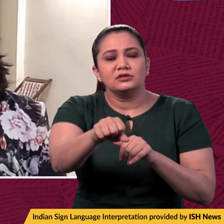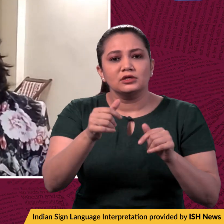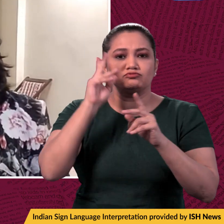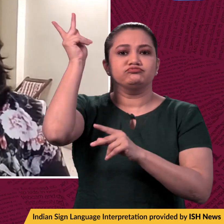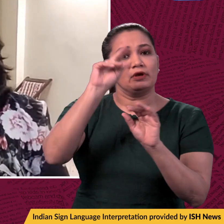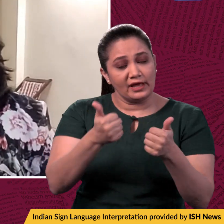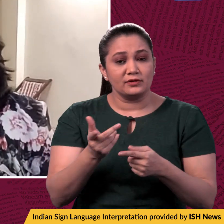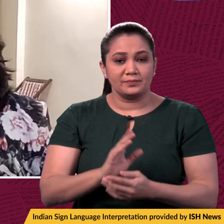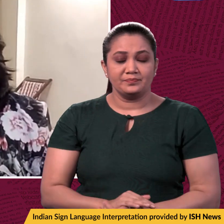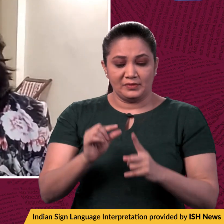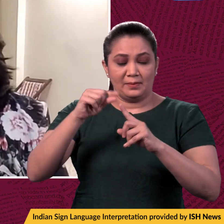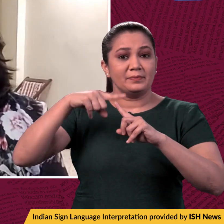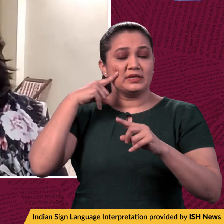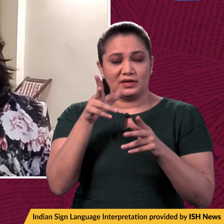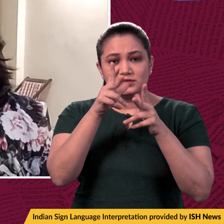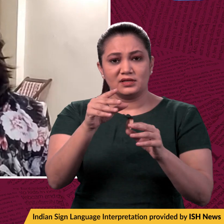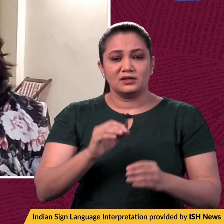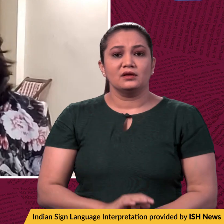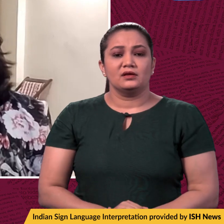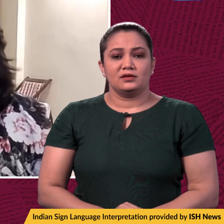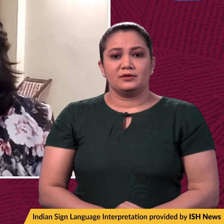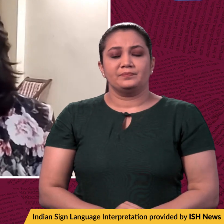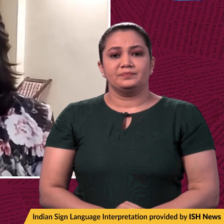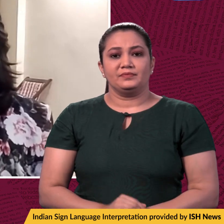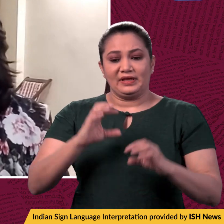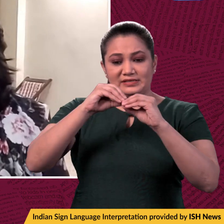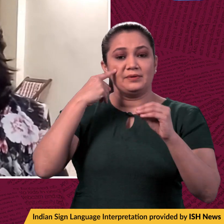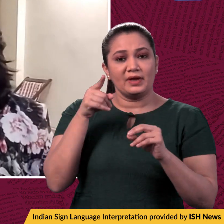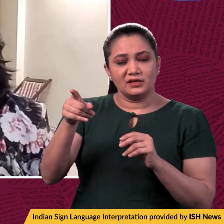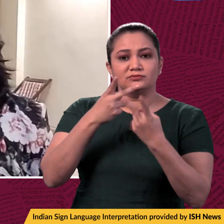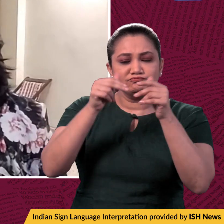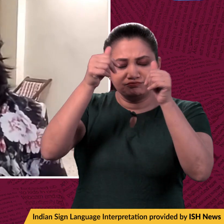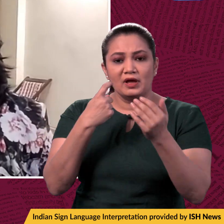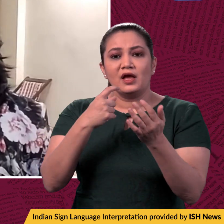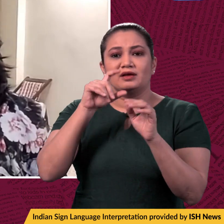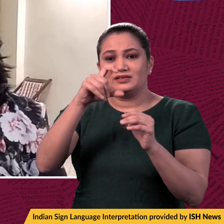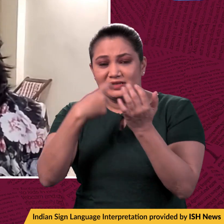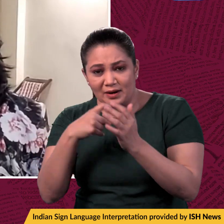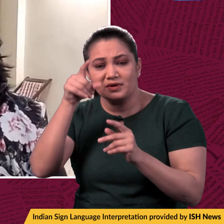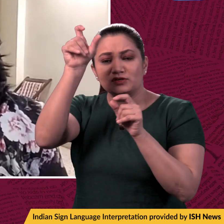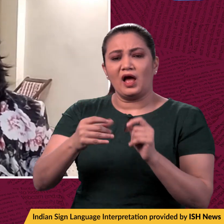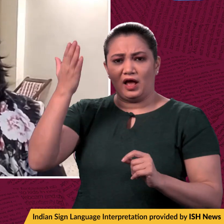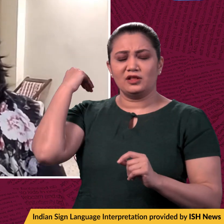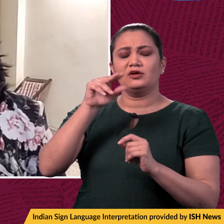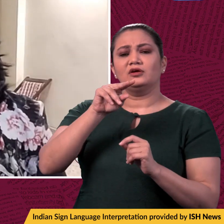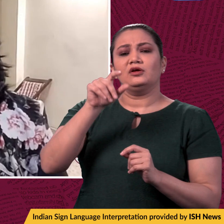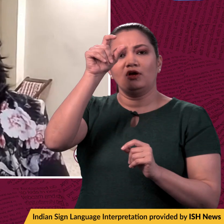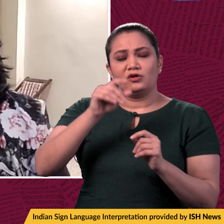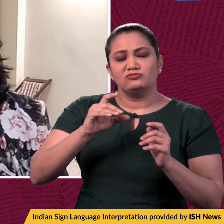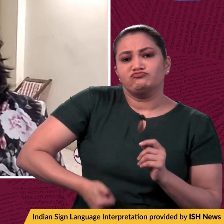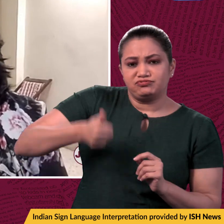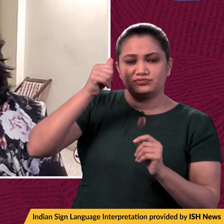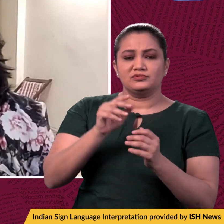stock market. Now, according to PTI, earlier today, the CBI also issued circulars against Ramakrishna, another